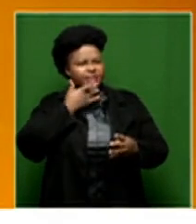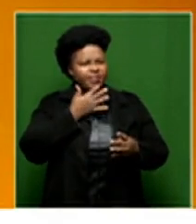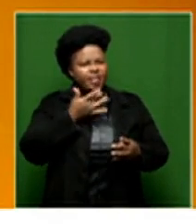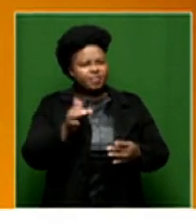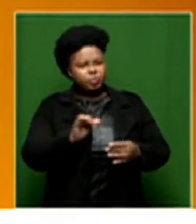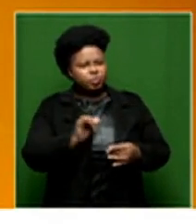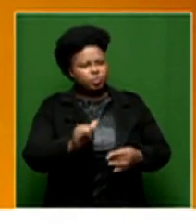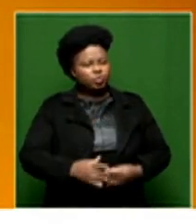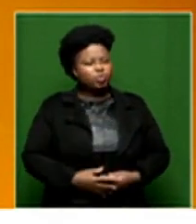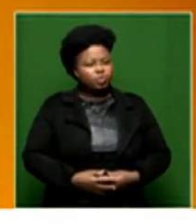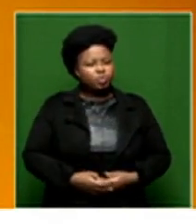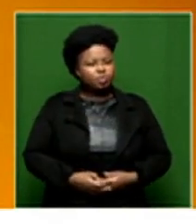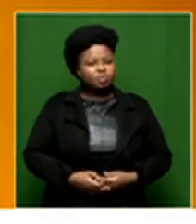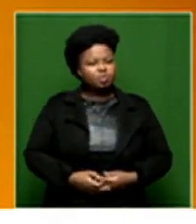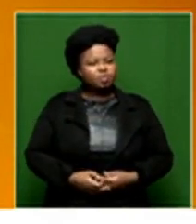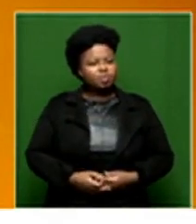to use?